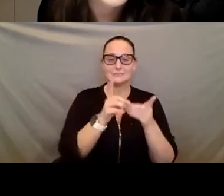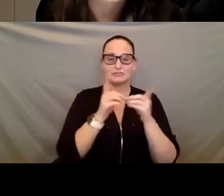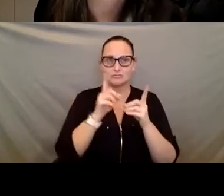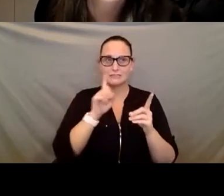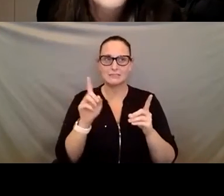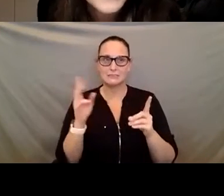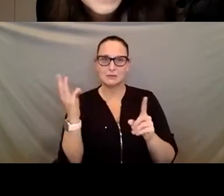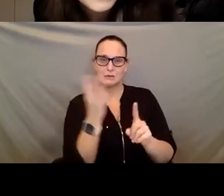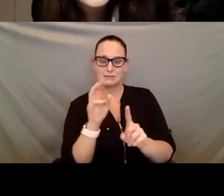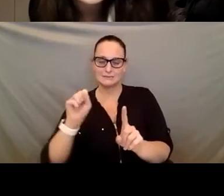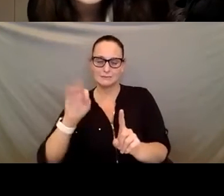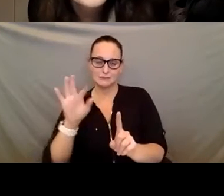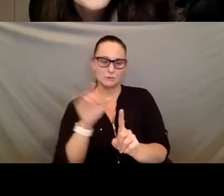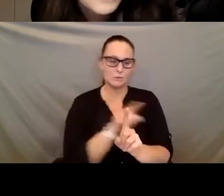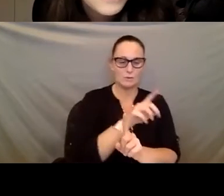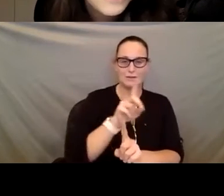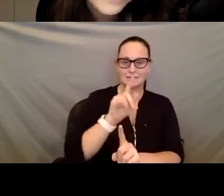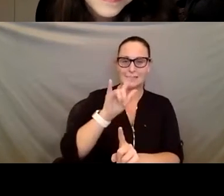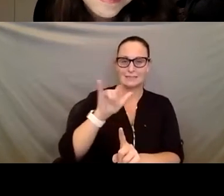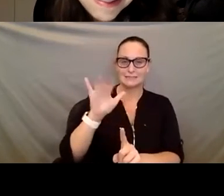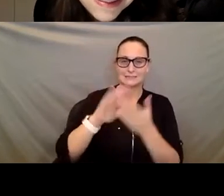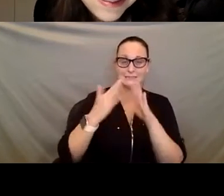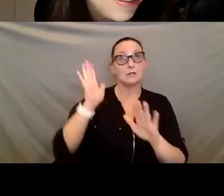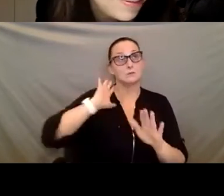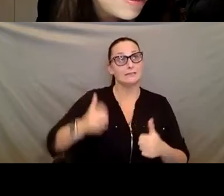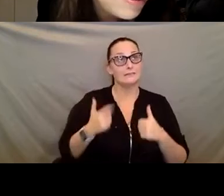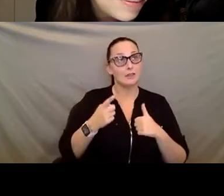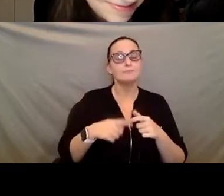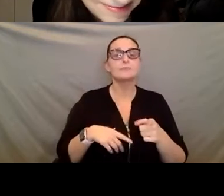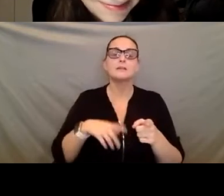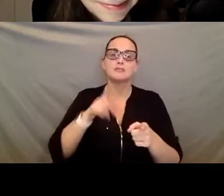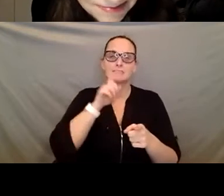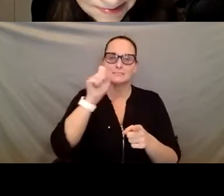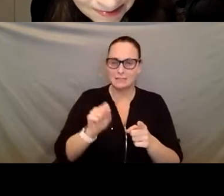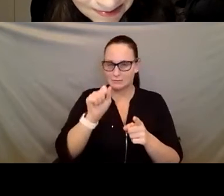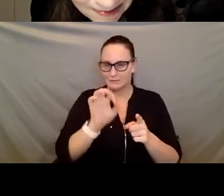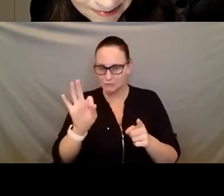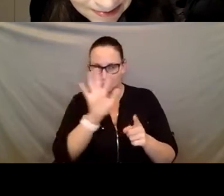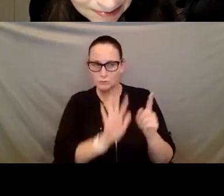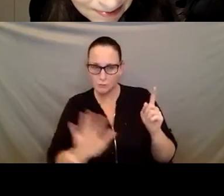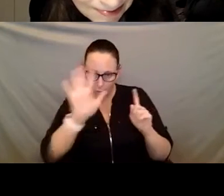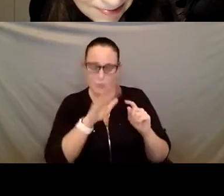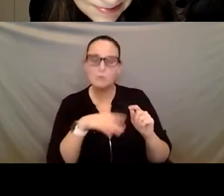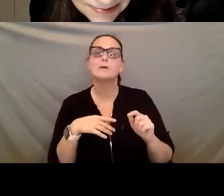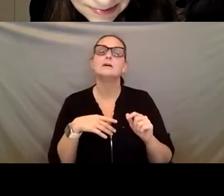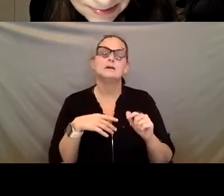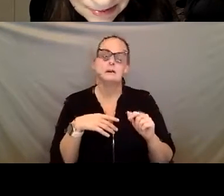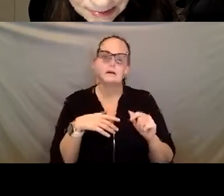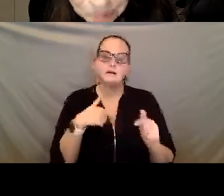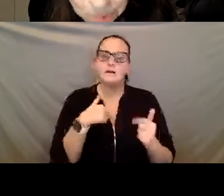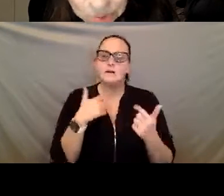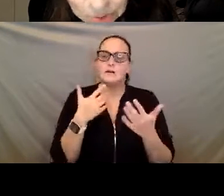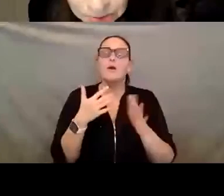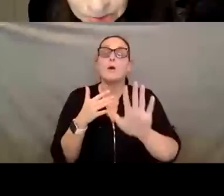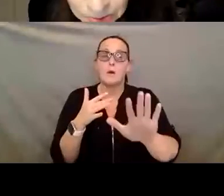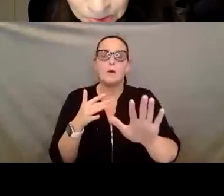San Francisco, Daly City. I used to live in Daly City, and South San Francisco. And I wanted to ask, okay,